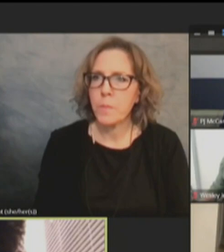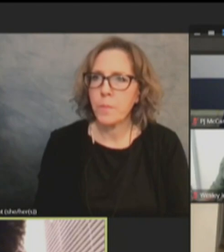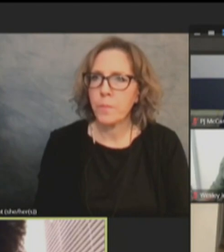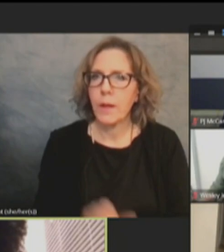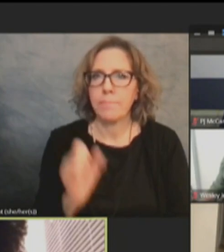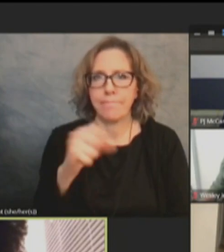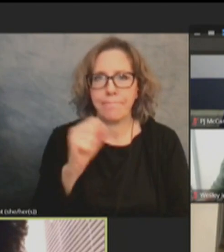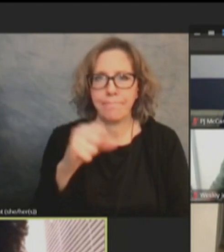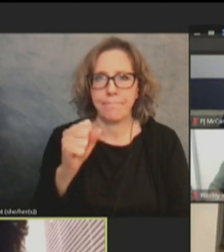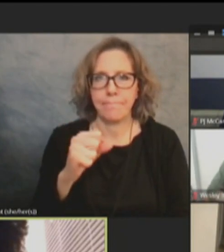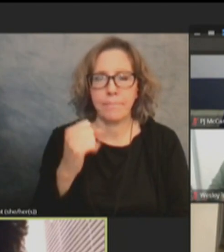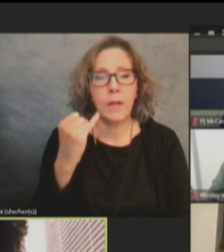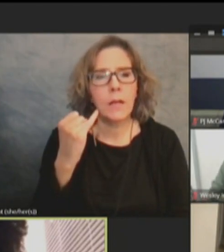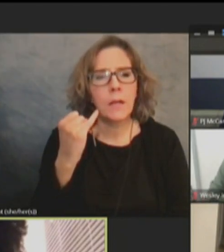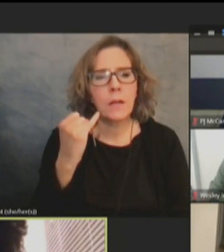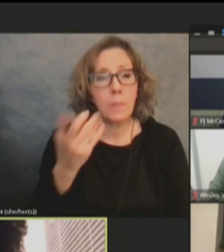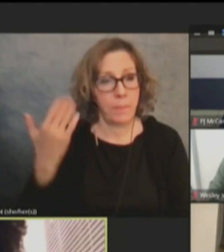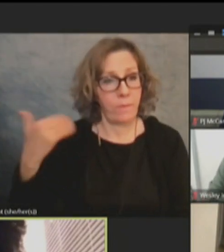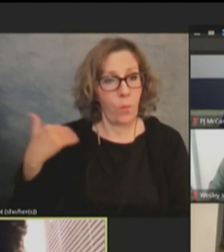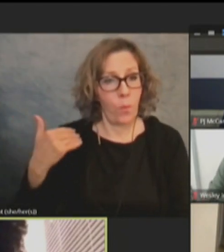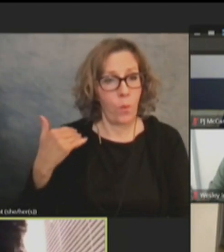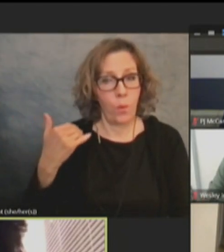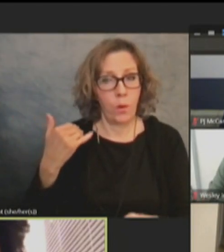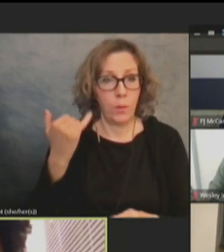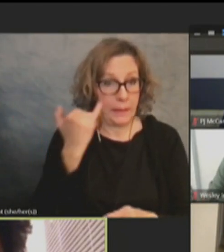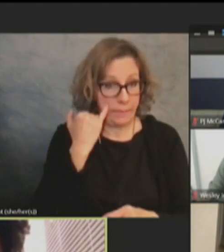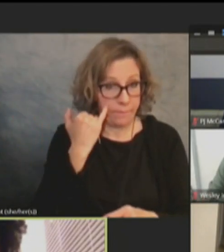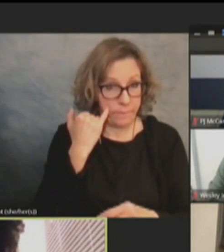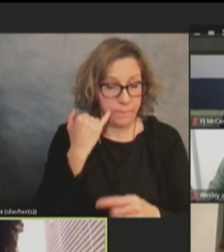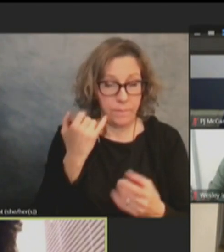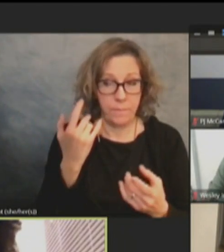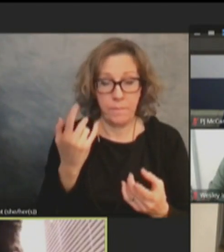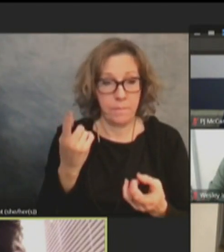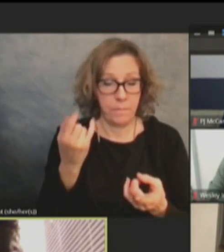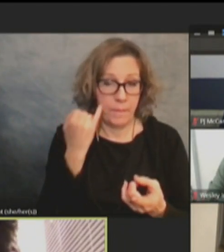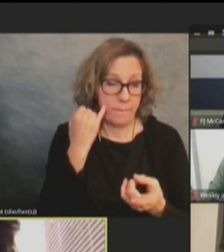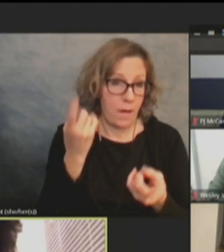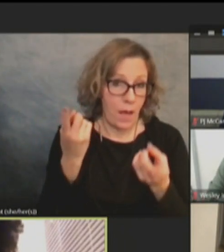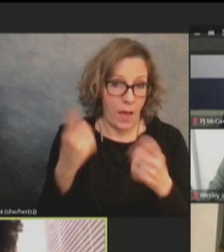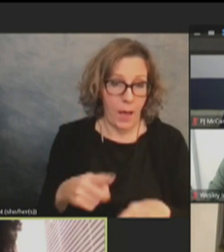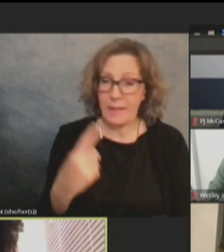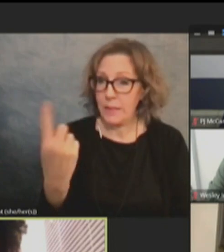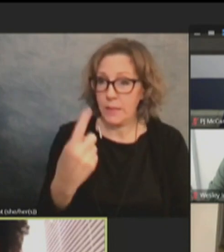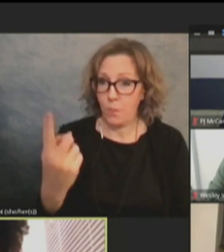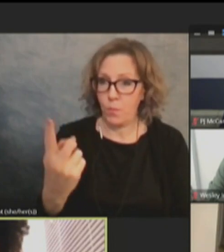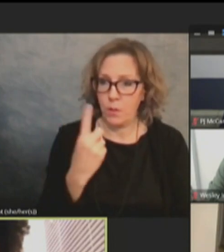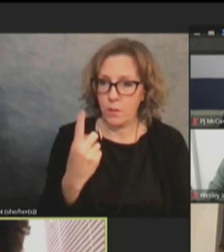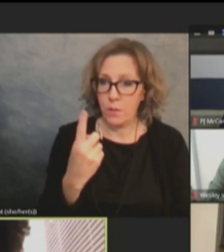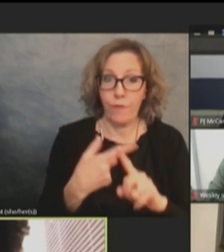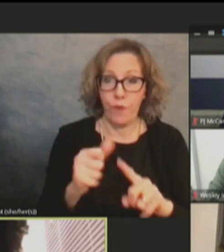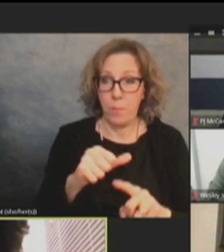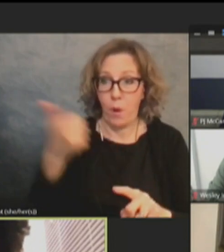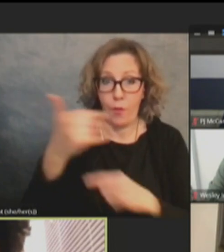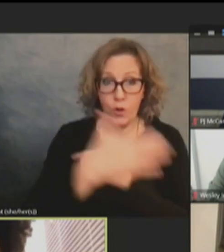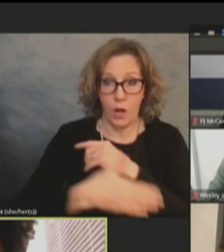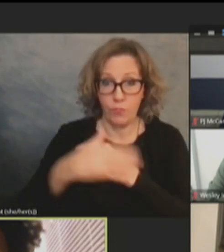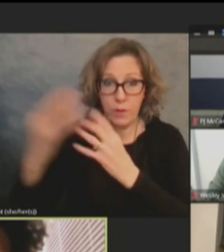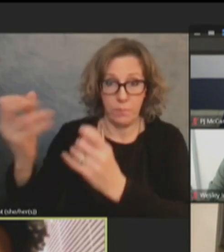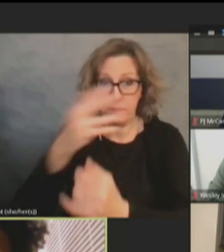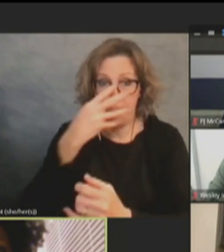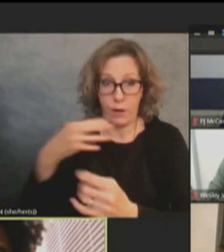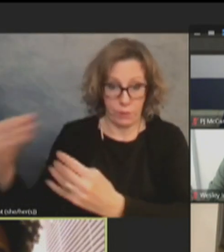Yes, so in the past, whenever we've encountered someone of an immigrant background who also has a